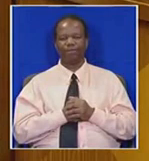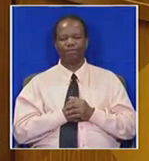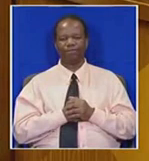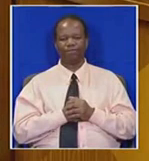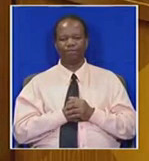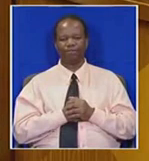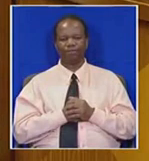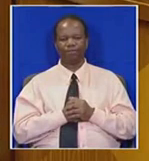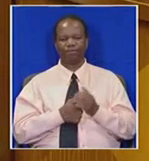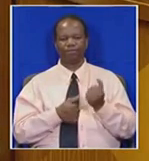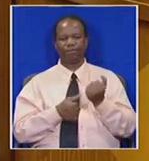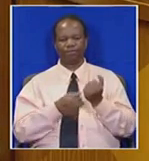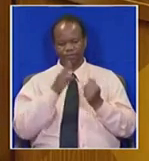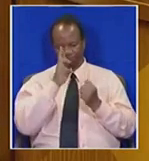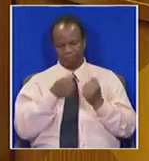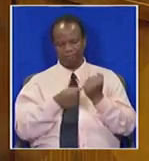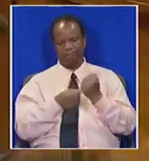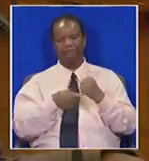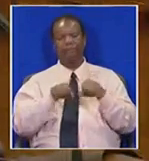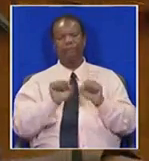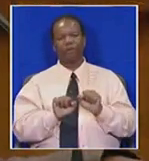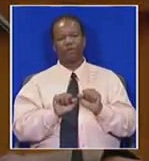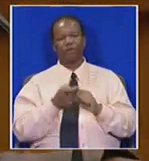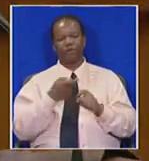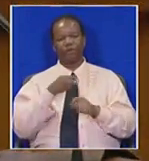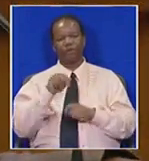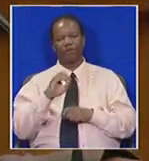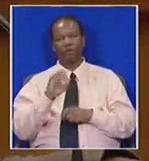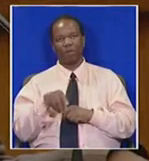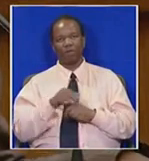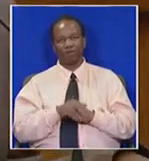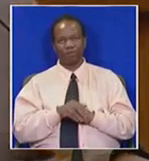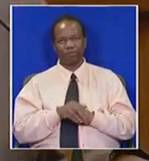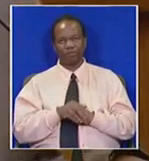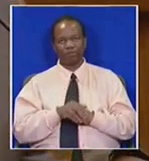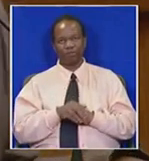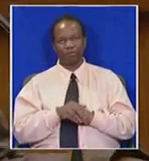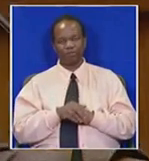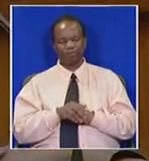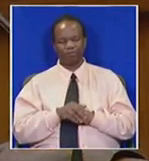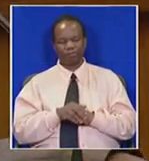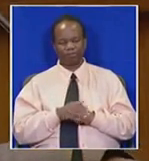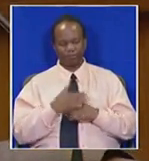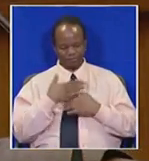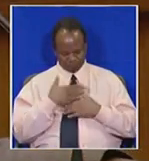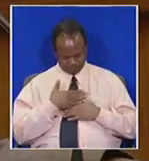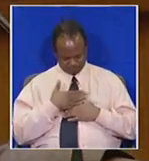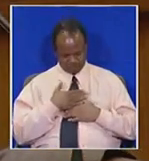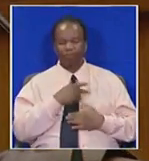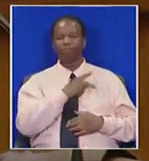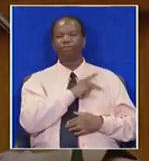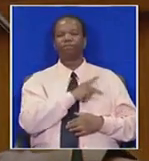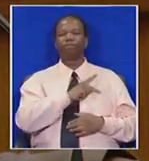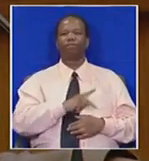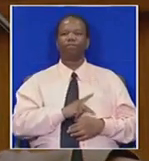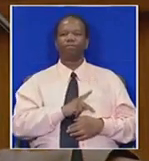Honorable Deputy Chair of the National Council of Provinces, His Excellency the President of the Republic of South